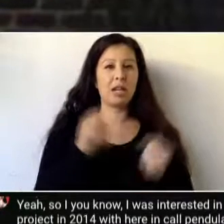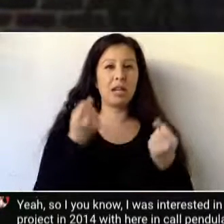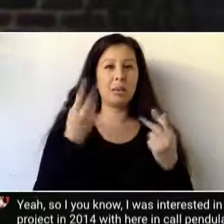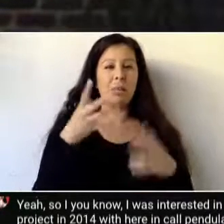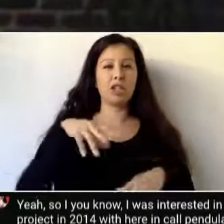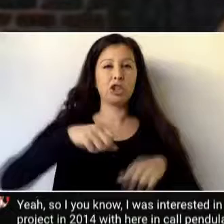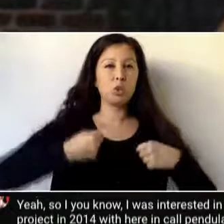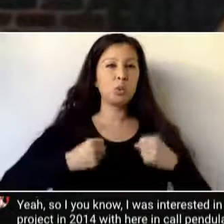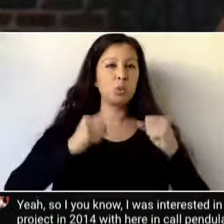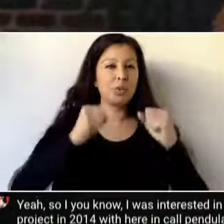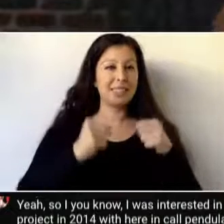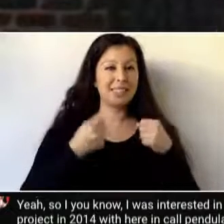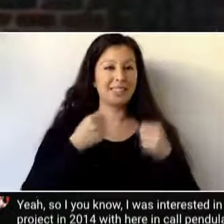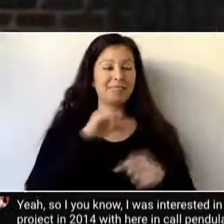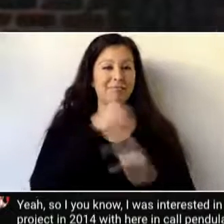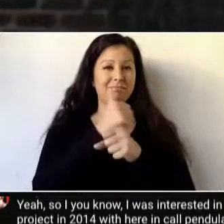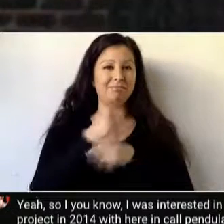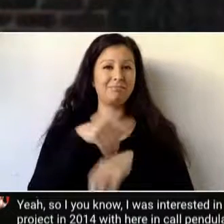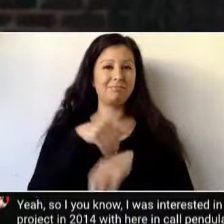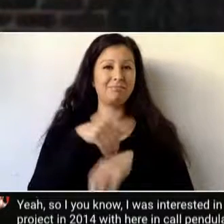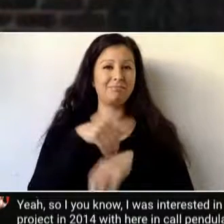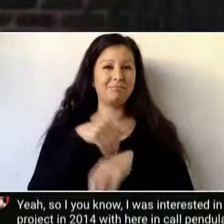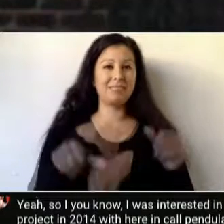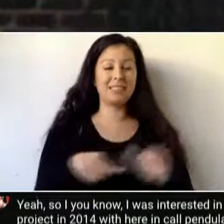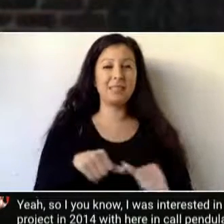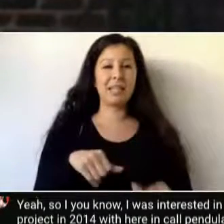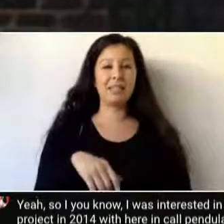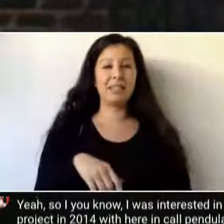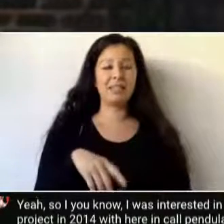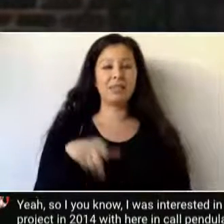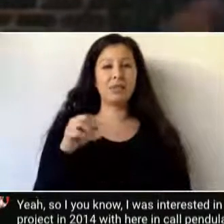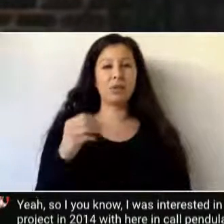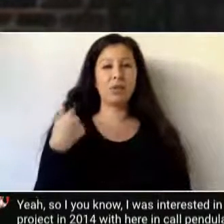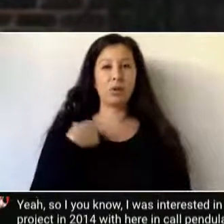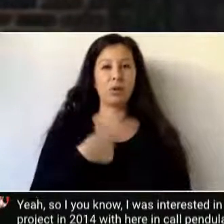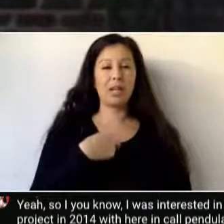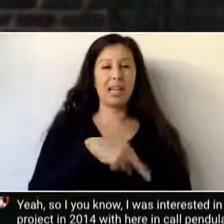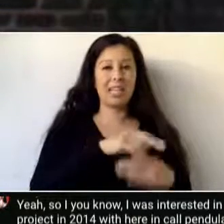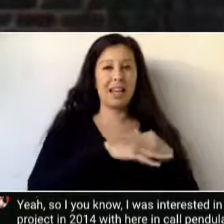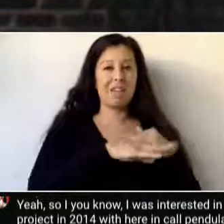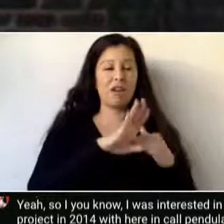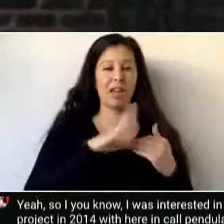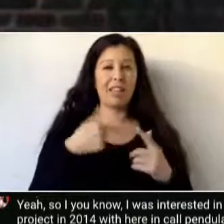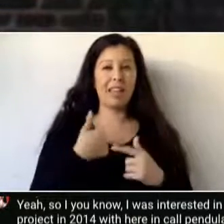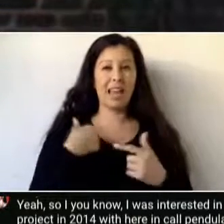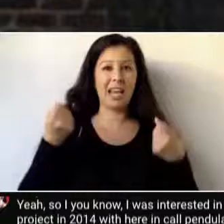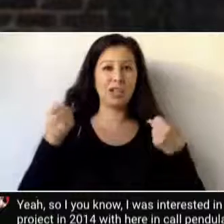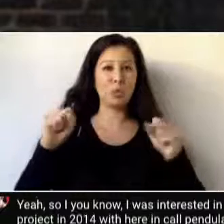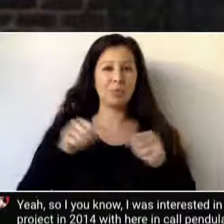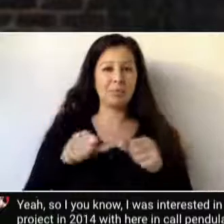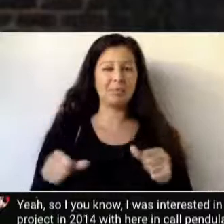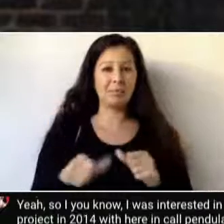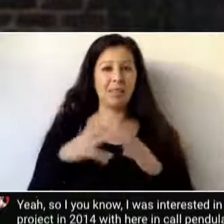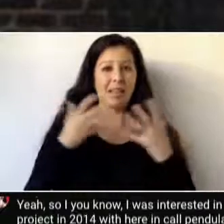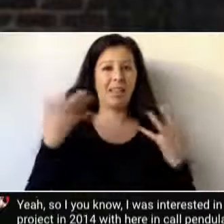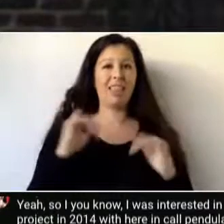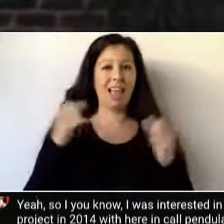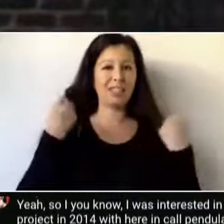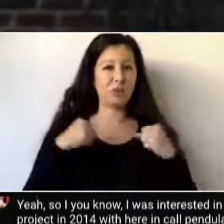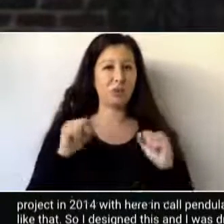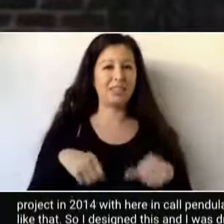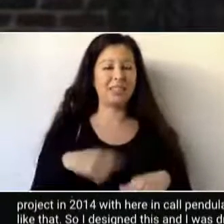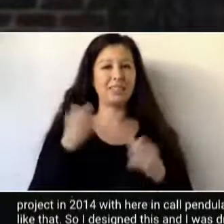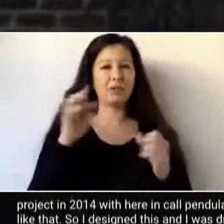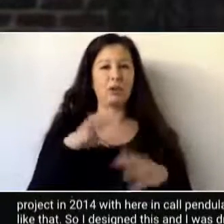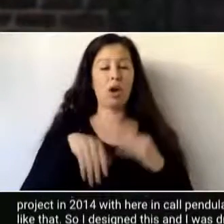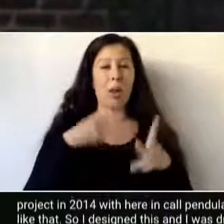swings at a space. So we had a dance floor, and then we had like a swing space. It's just a bunch of like swings. So all